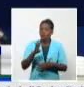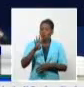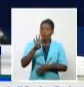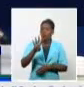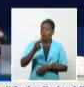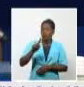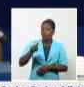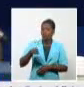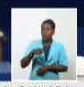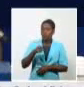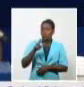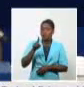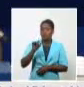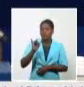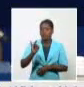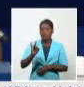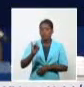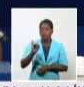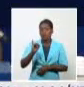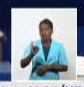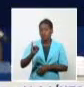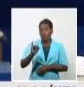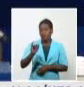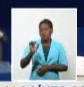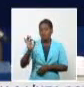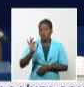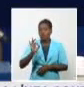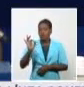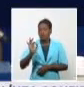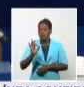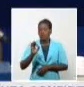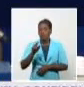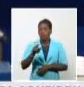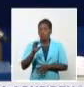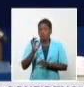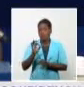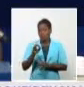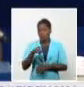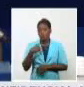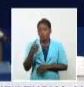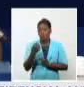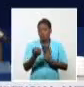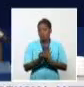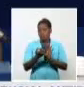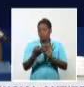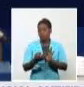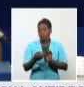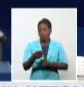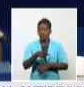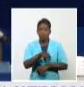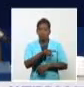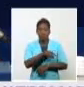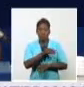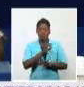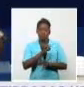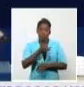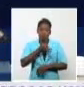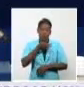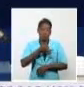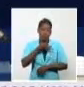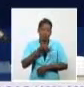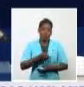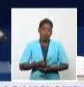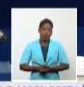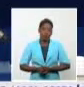already today there are a total of 714 people who have had the disease and